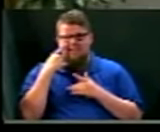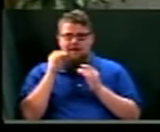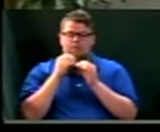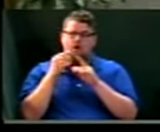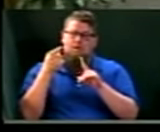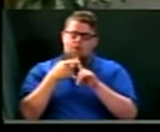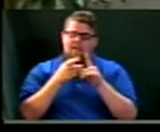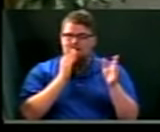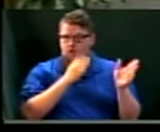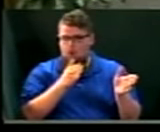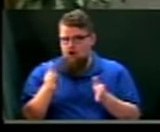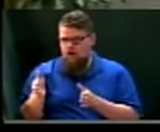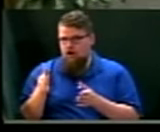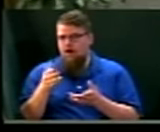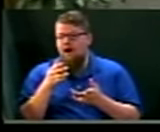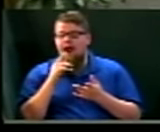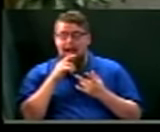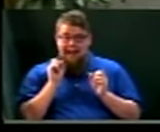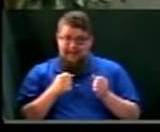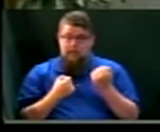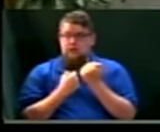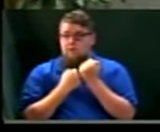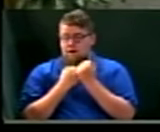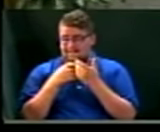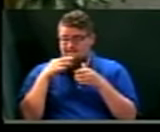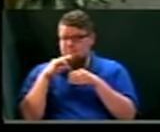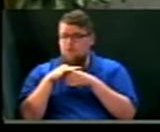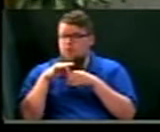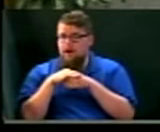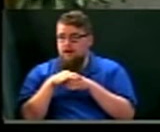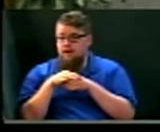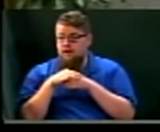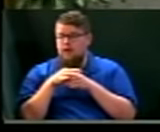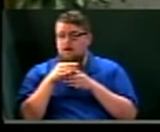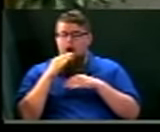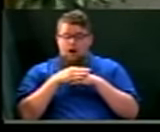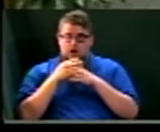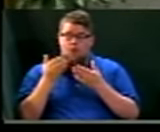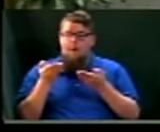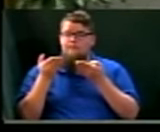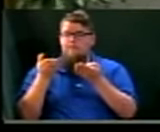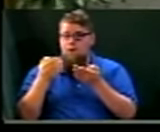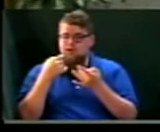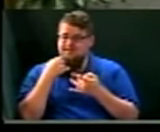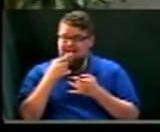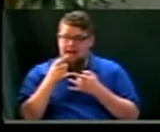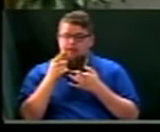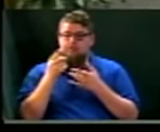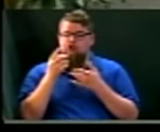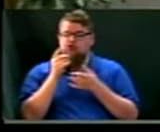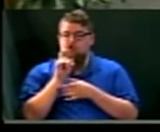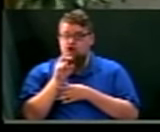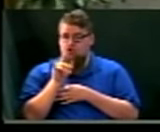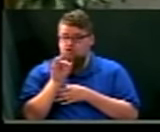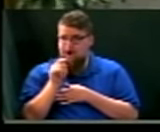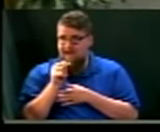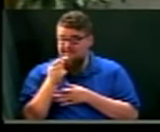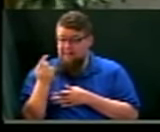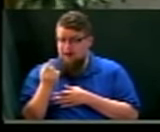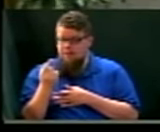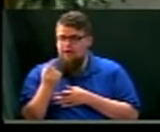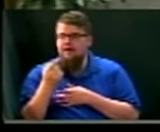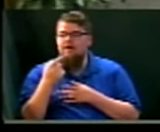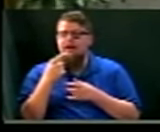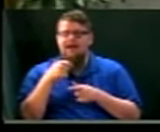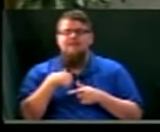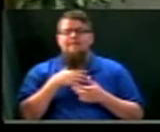order. I think I can support voting on a motion to tell them to draft something. I guess